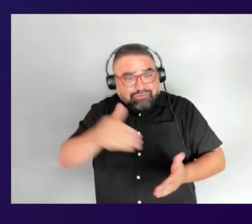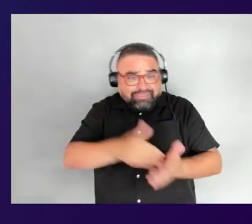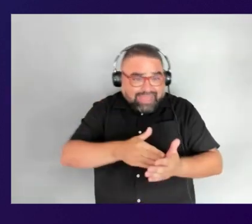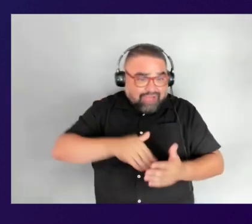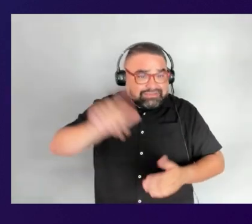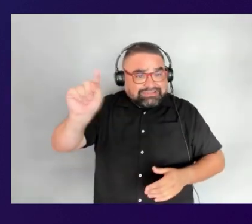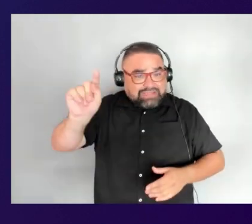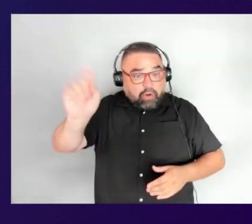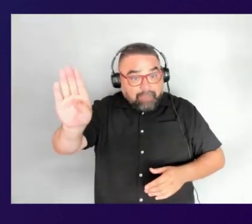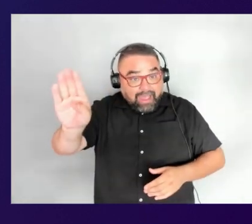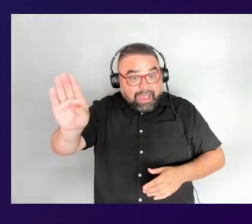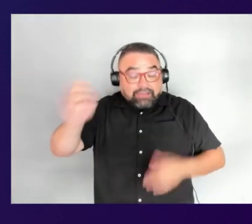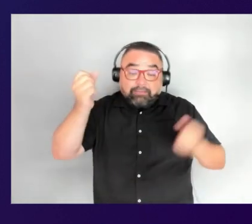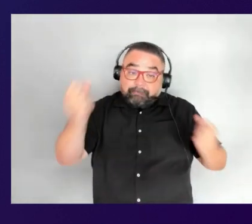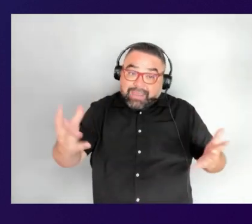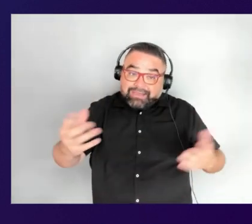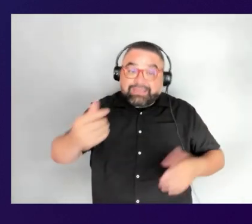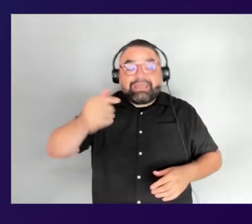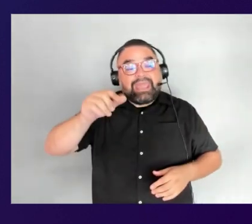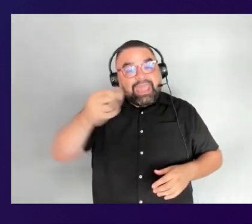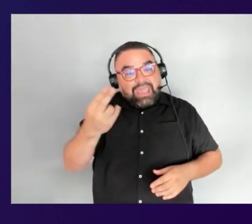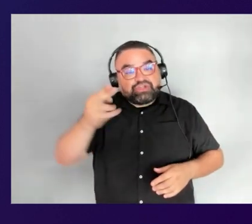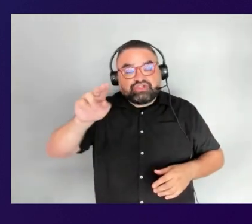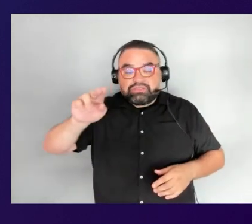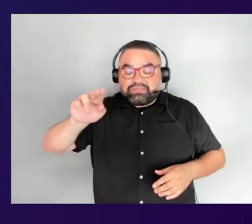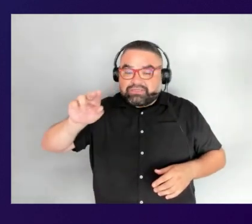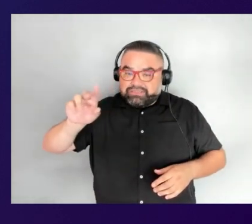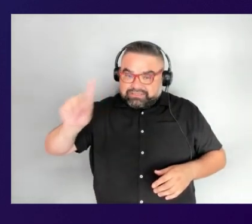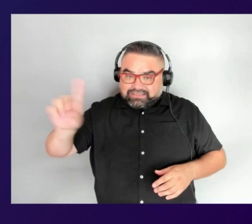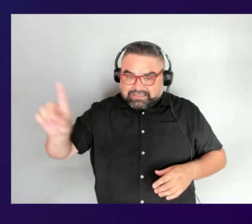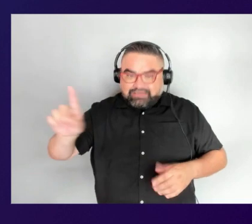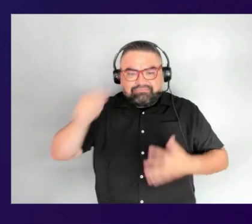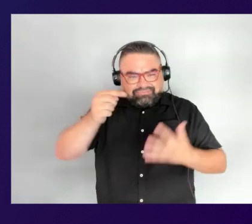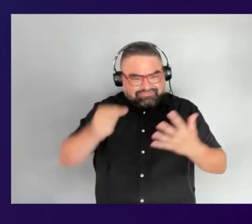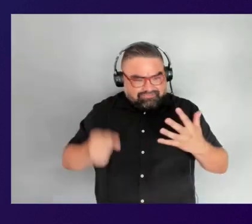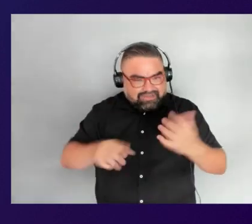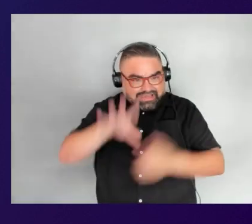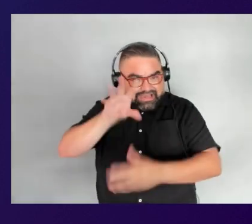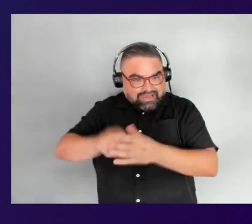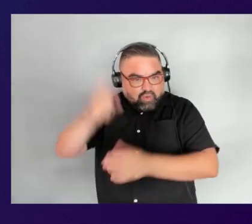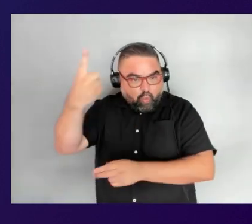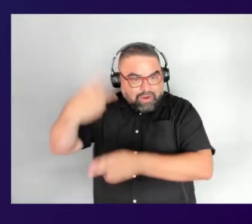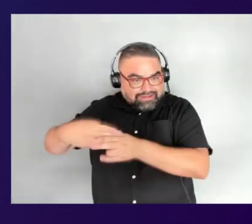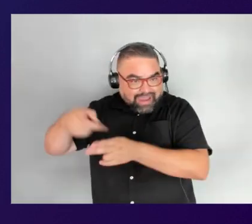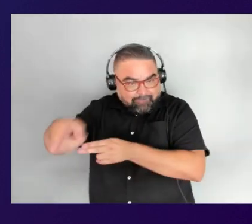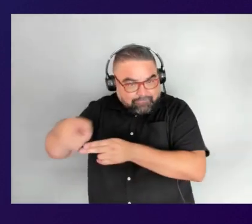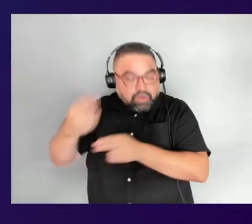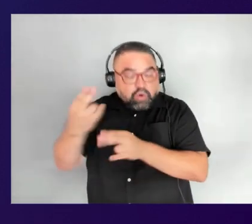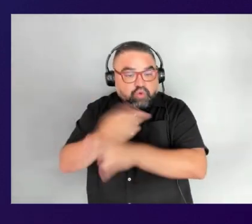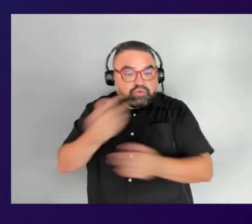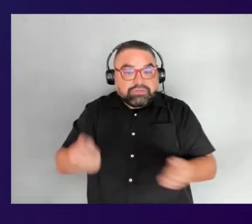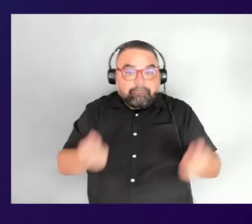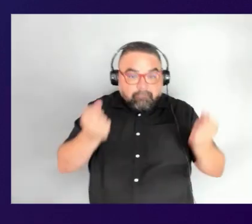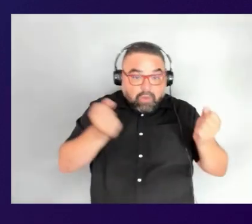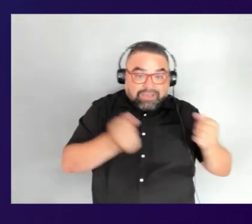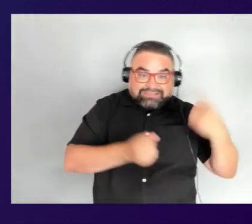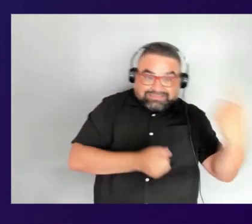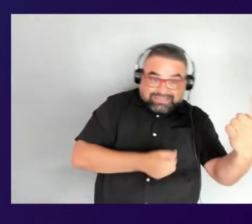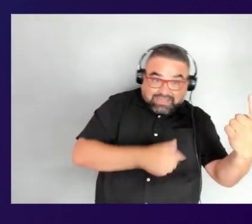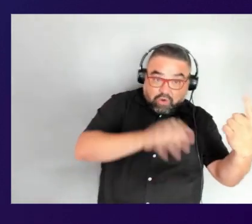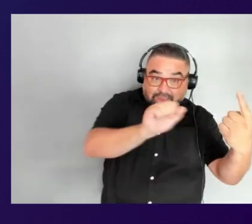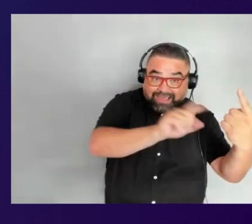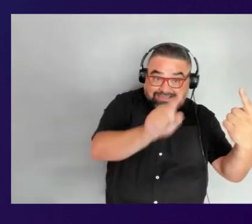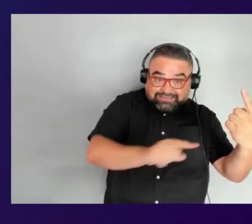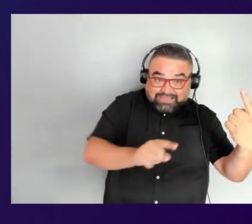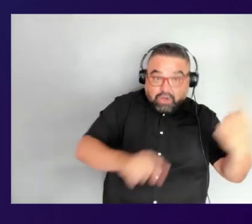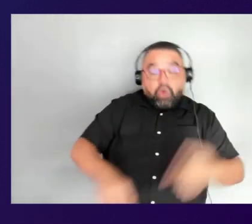of HDD and SSD deployment offerings under a single namespace. And you could choose single AZ or multi-AZ deployments to meet your